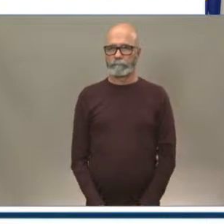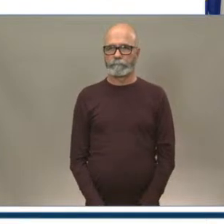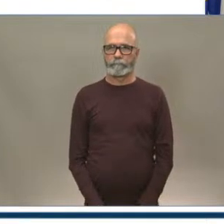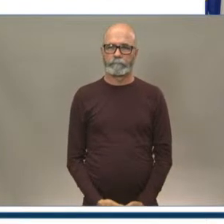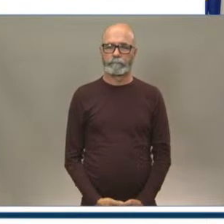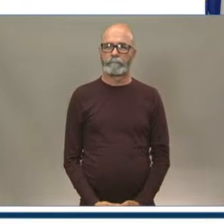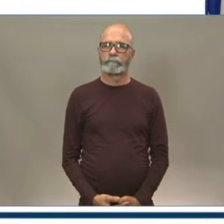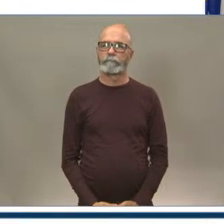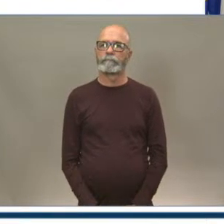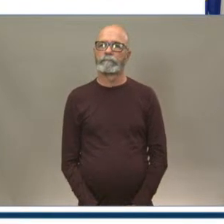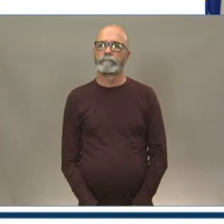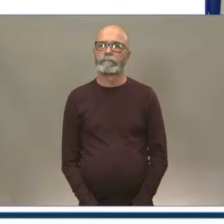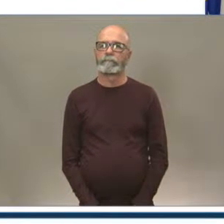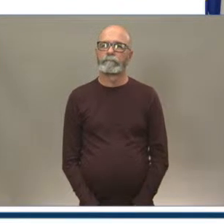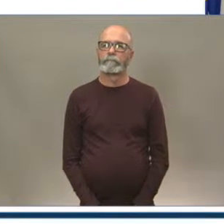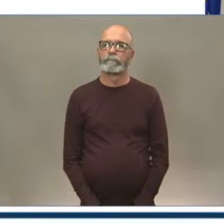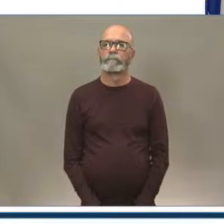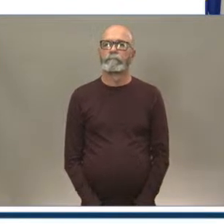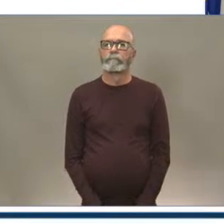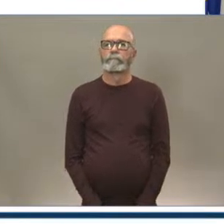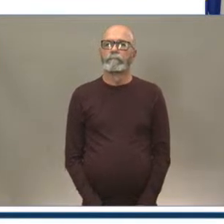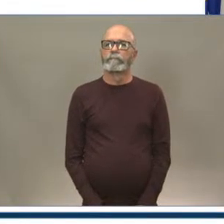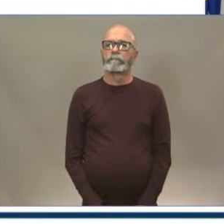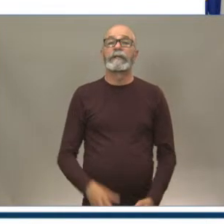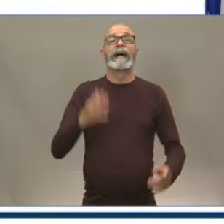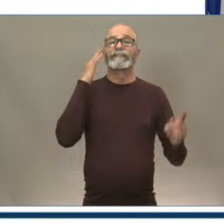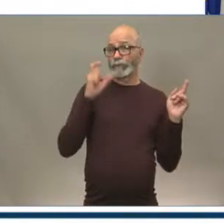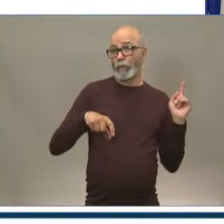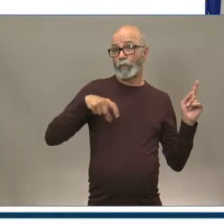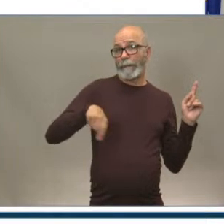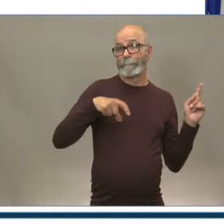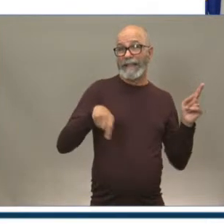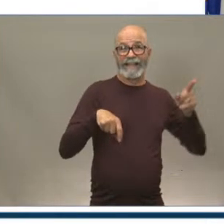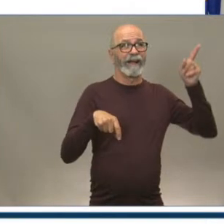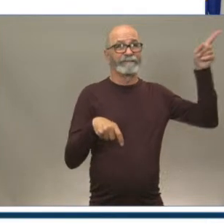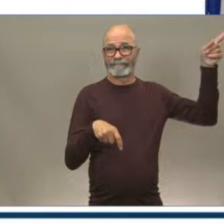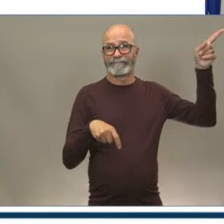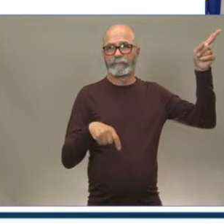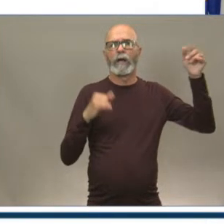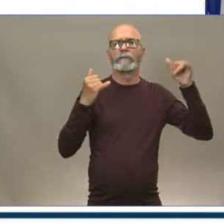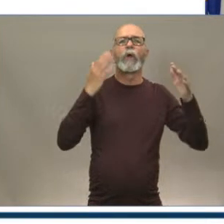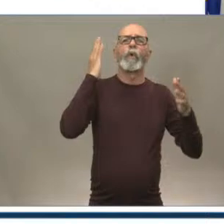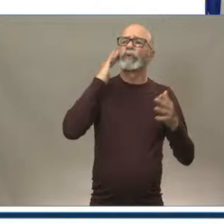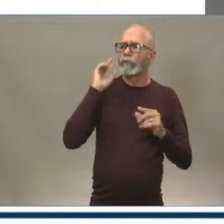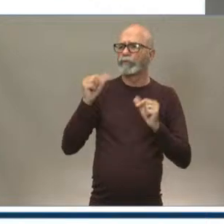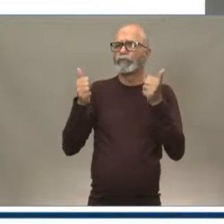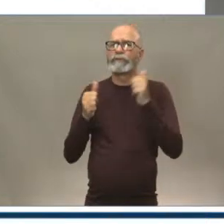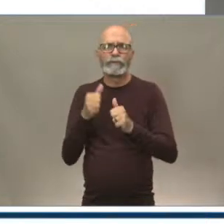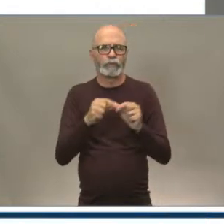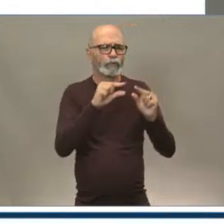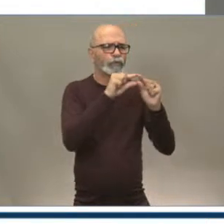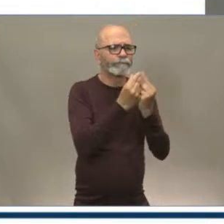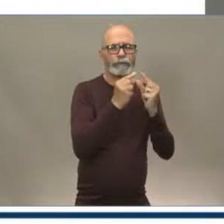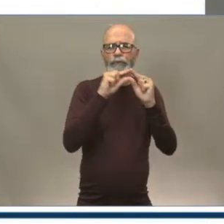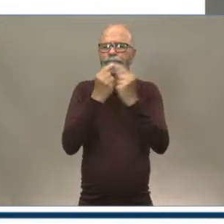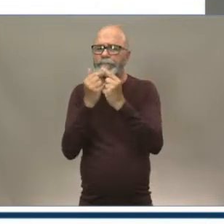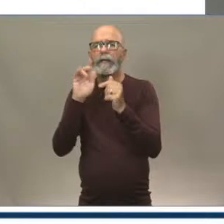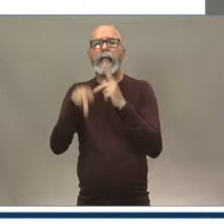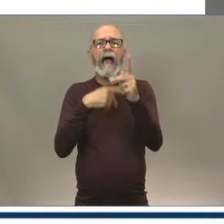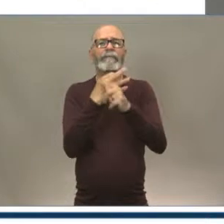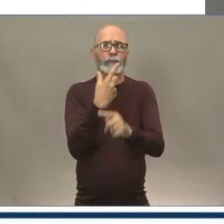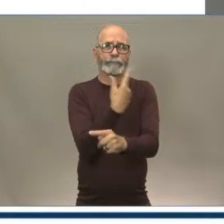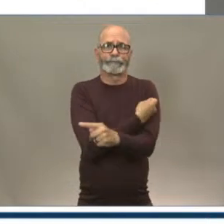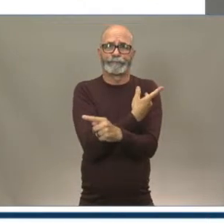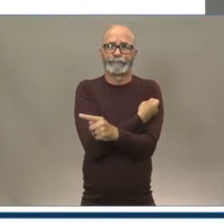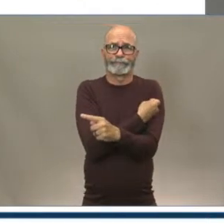a vaccine like Quebec did yesterday, for example? Well, I think if you look at that third graph, it's pretty precise. You can see each age group within a week